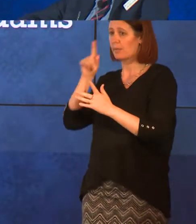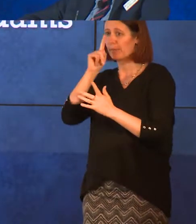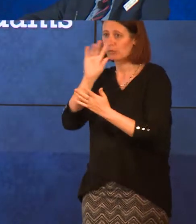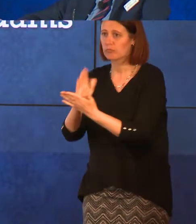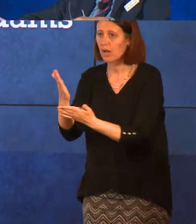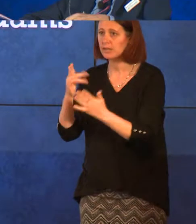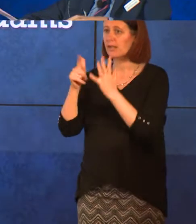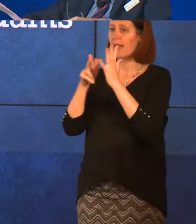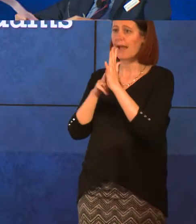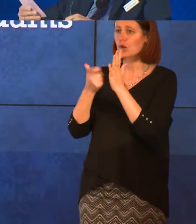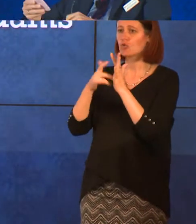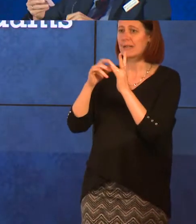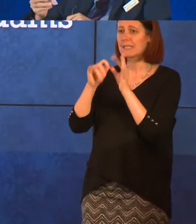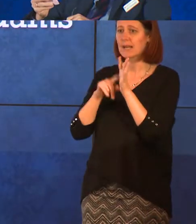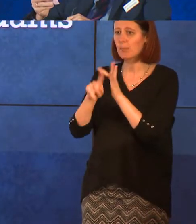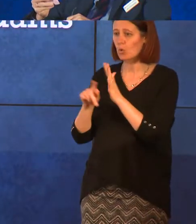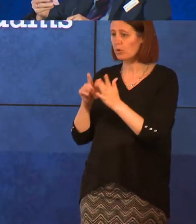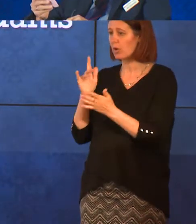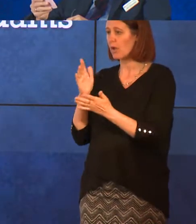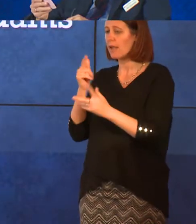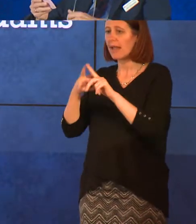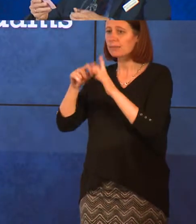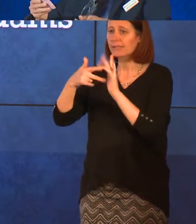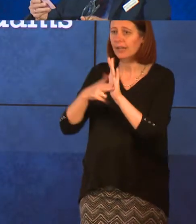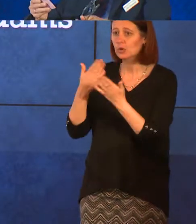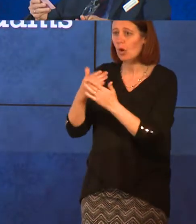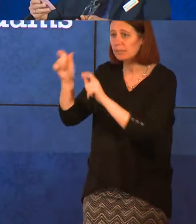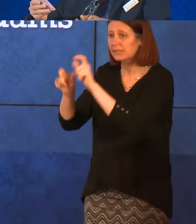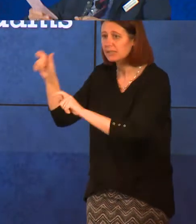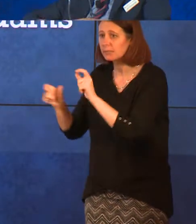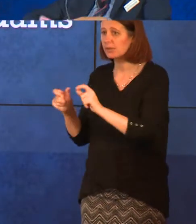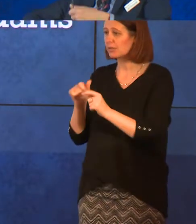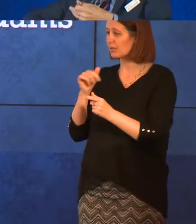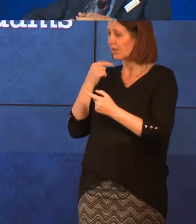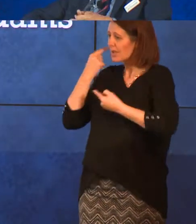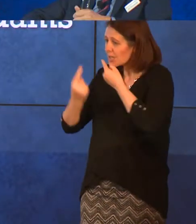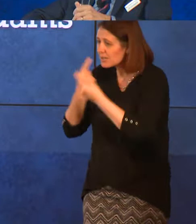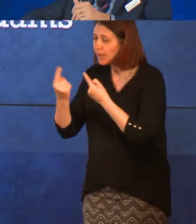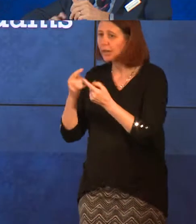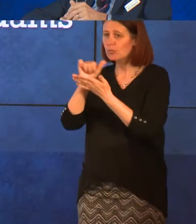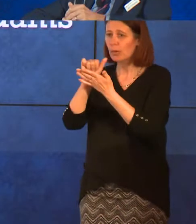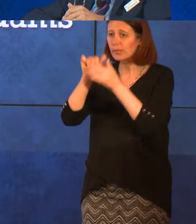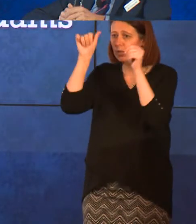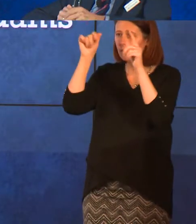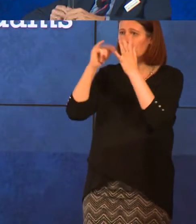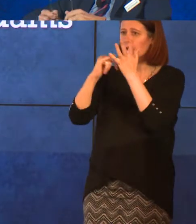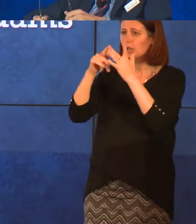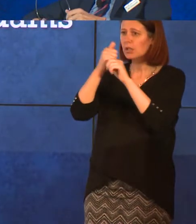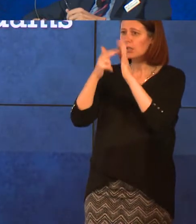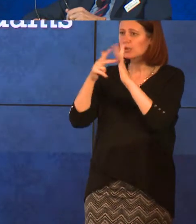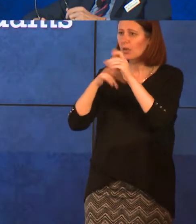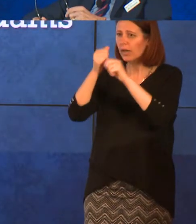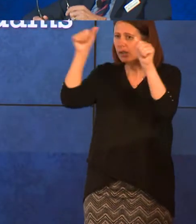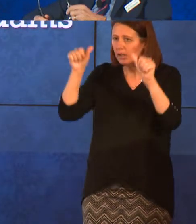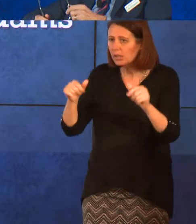unreasonable expectations on participants, inadequate description of services, improper signing. We had for many years on